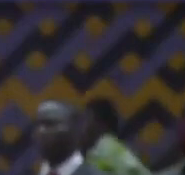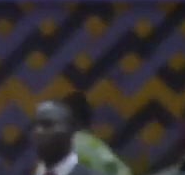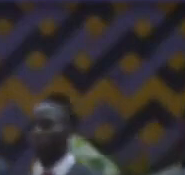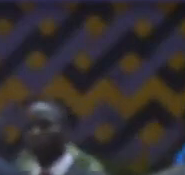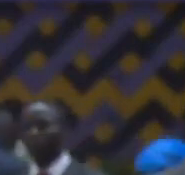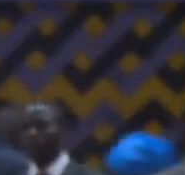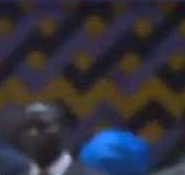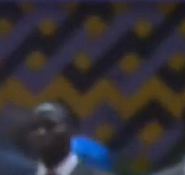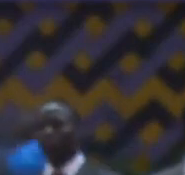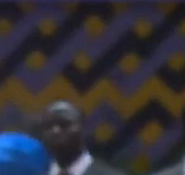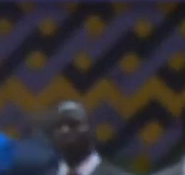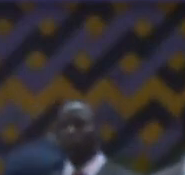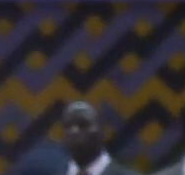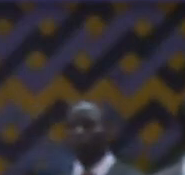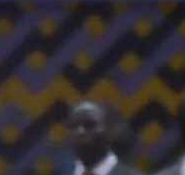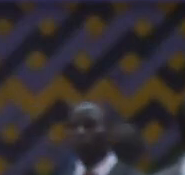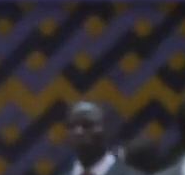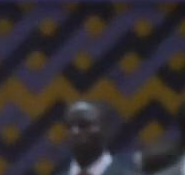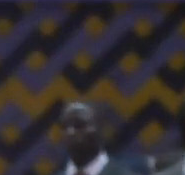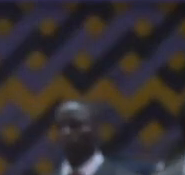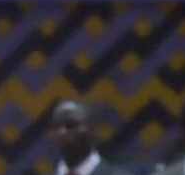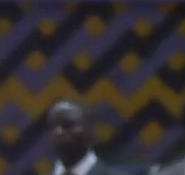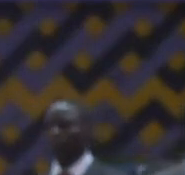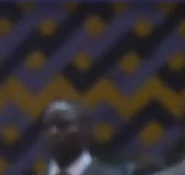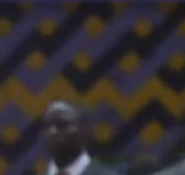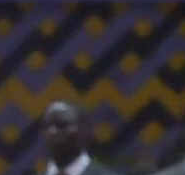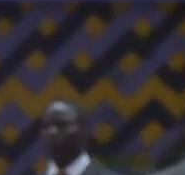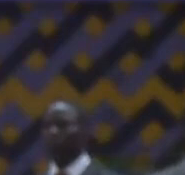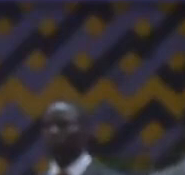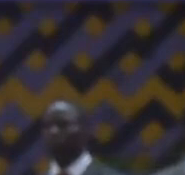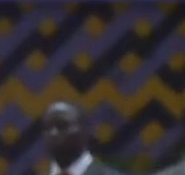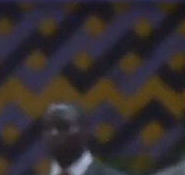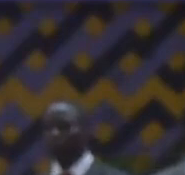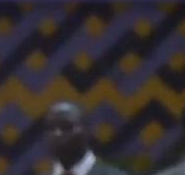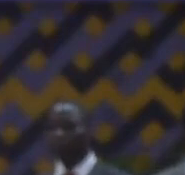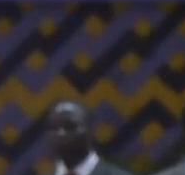We've already blessed the oil, and